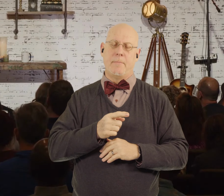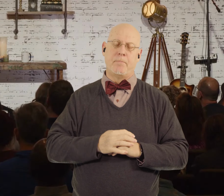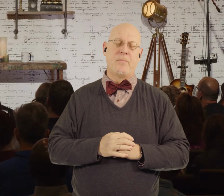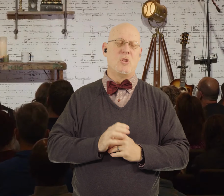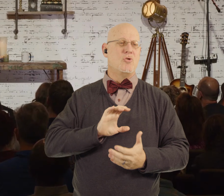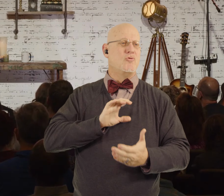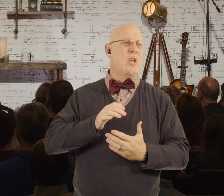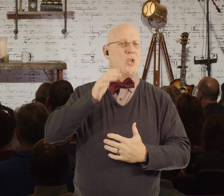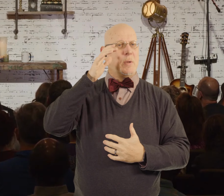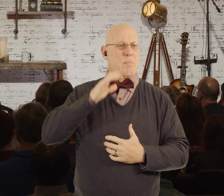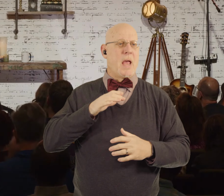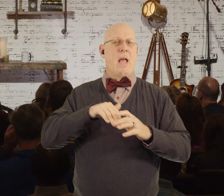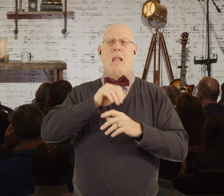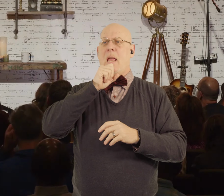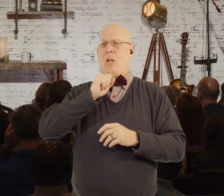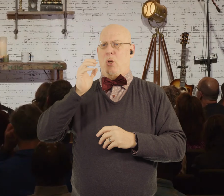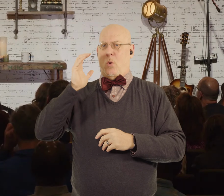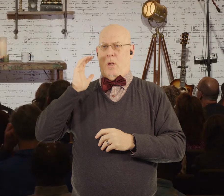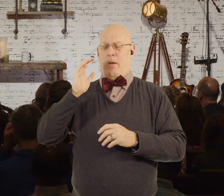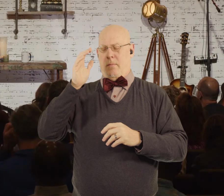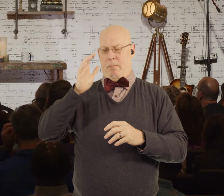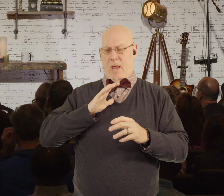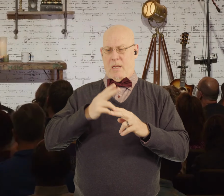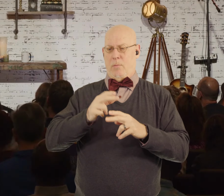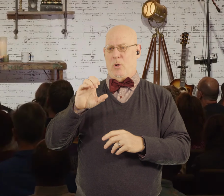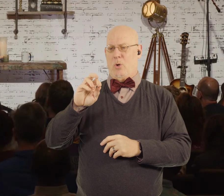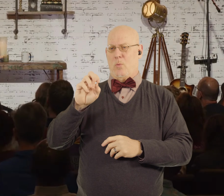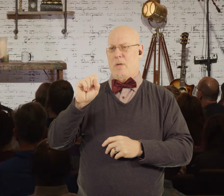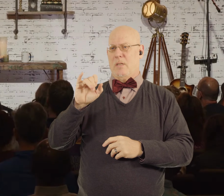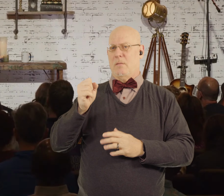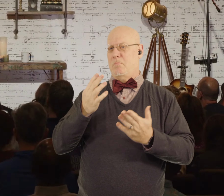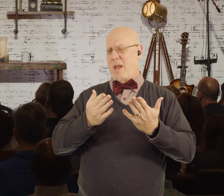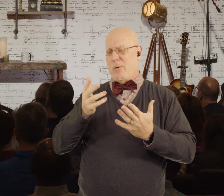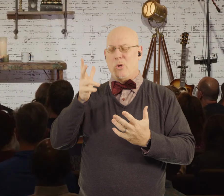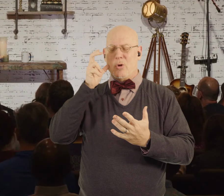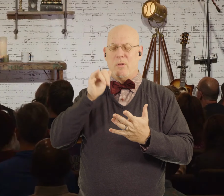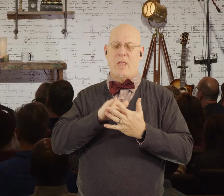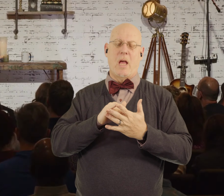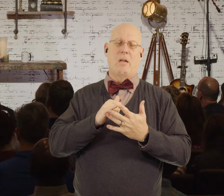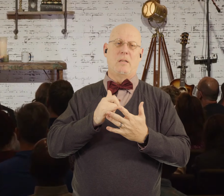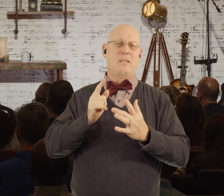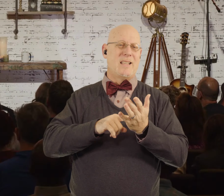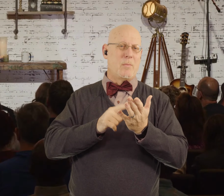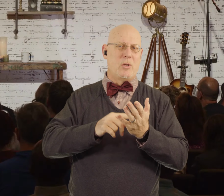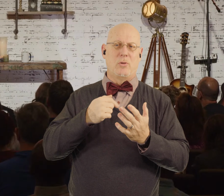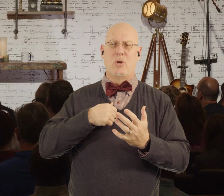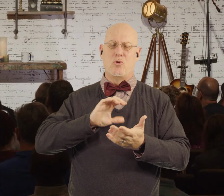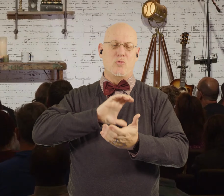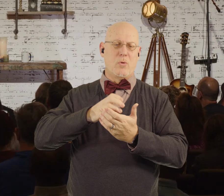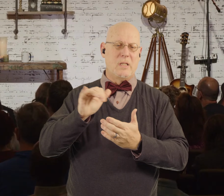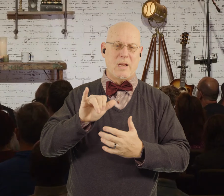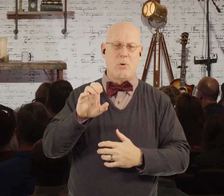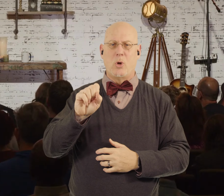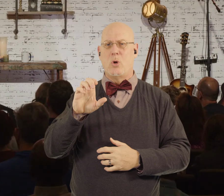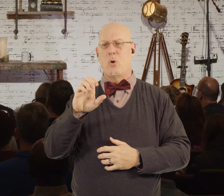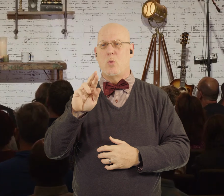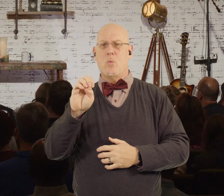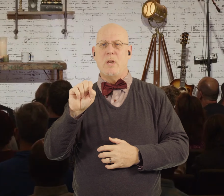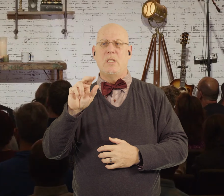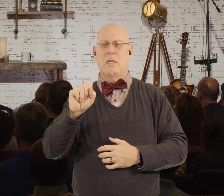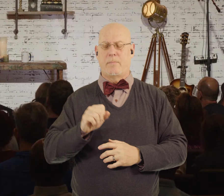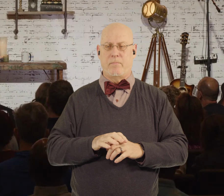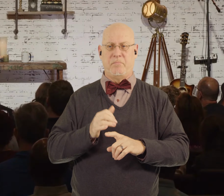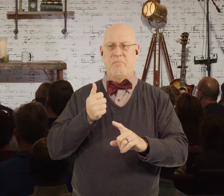money. The richest man in the ancient world was a man named Croesus. You might have actually heard it. It's still a phrase that's used at times today, rich